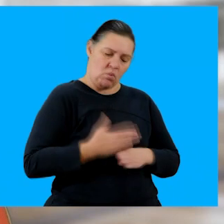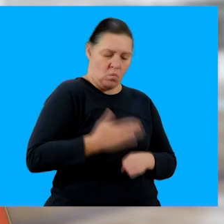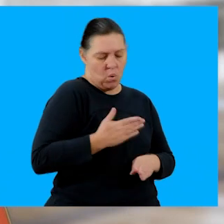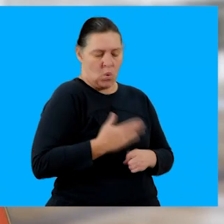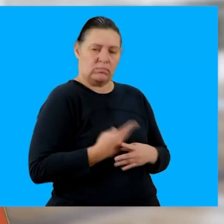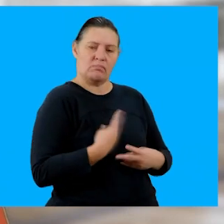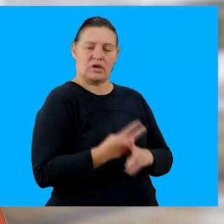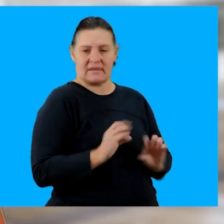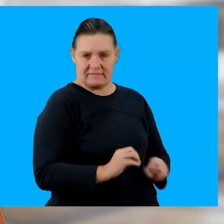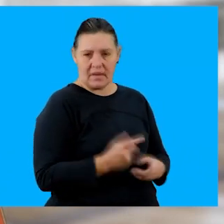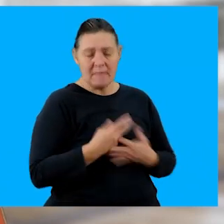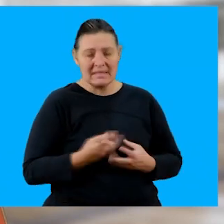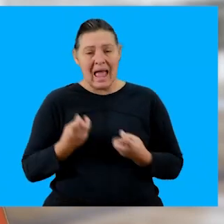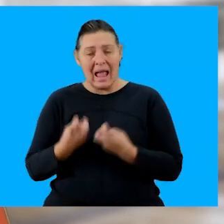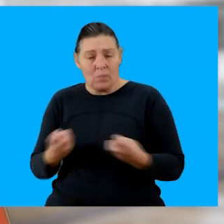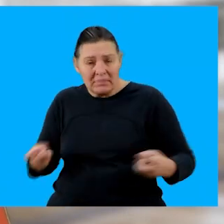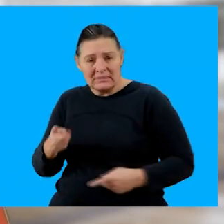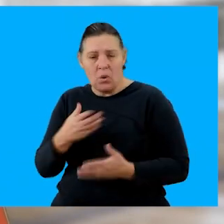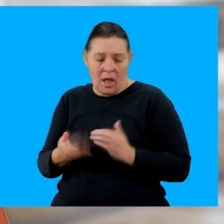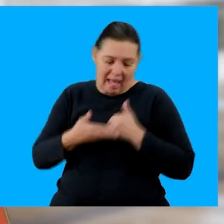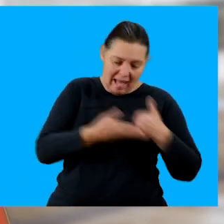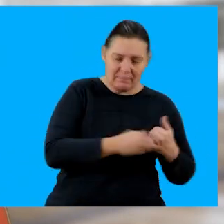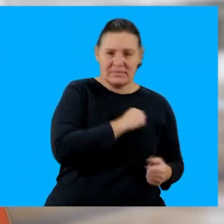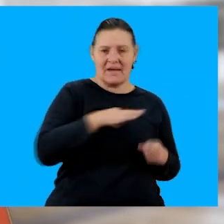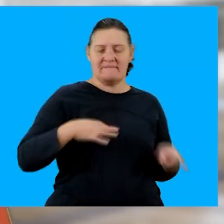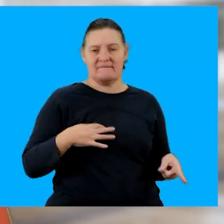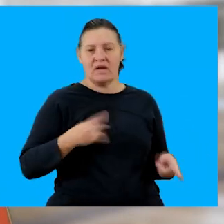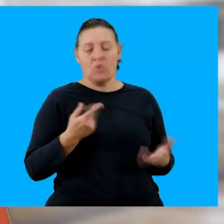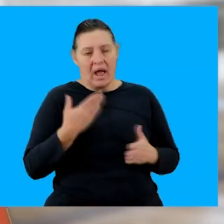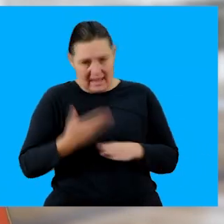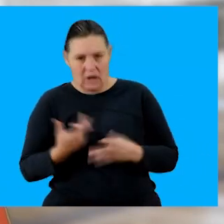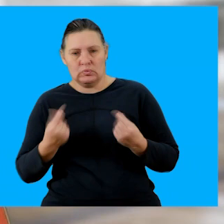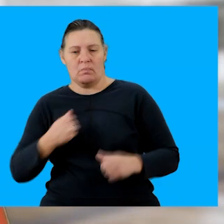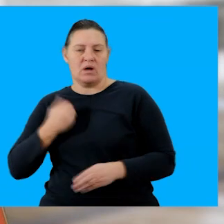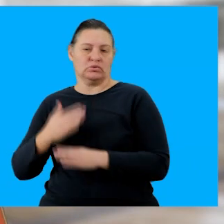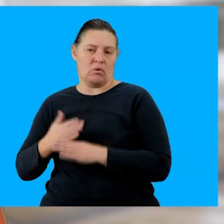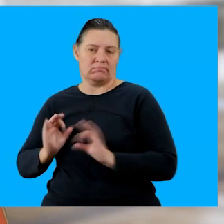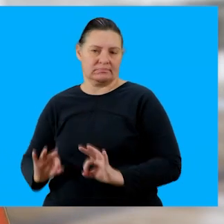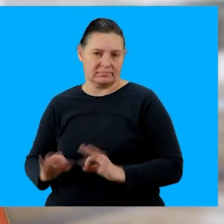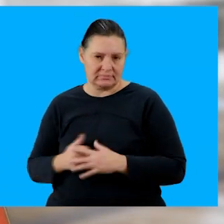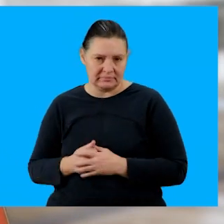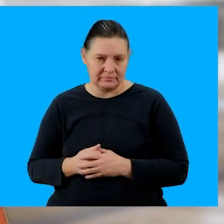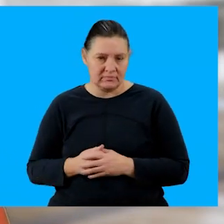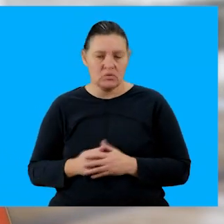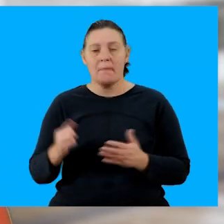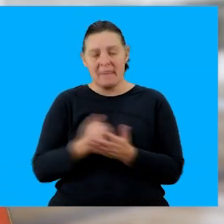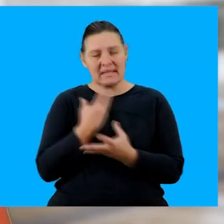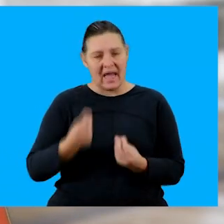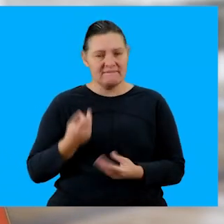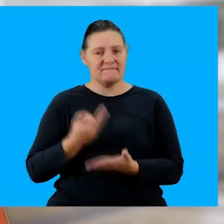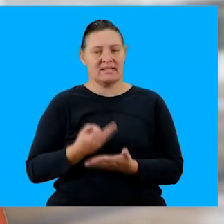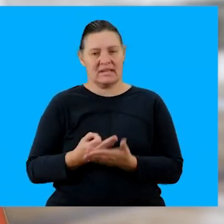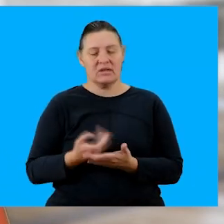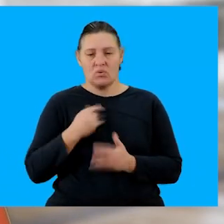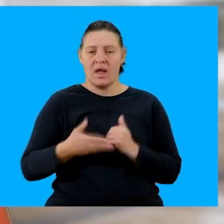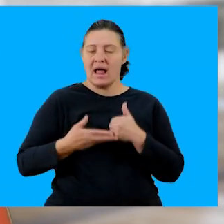your business. You need to have the equipment that is going to assist the staff in order for them to be efficient. So you need to have